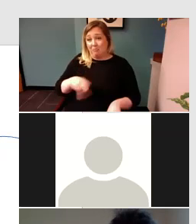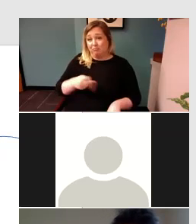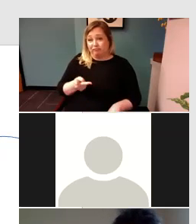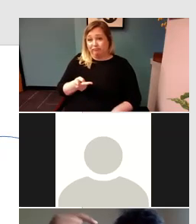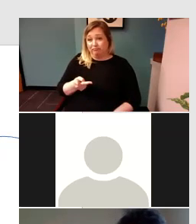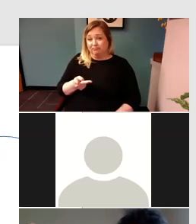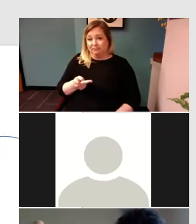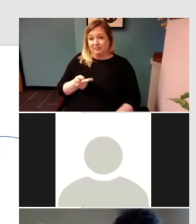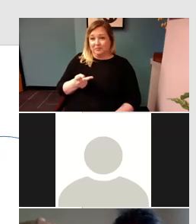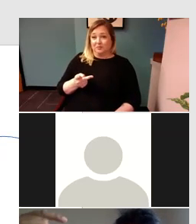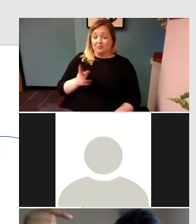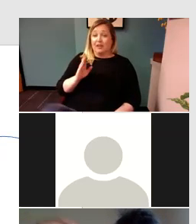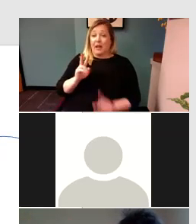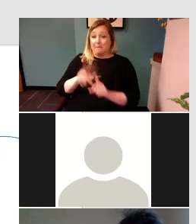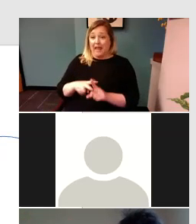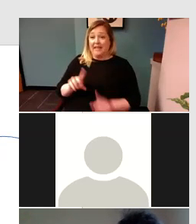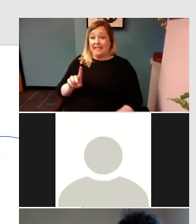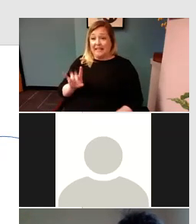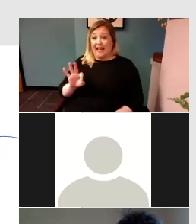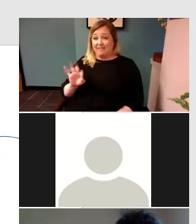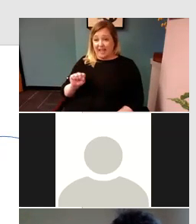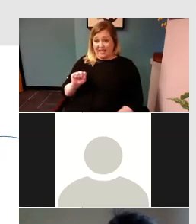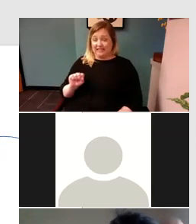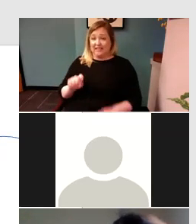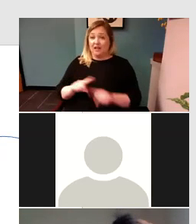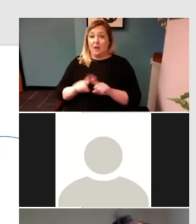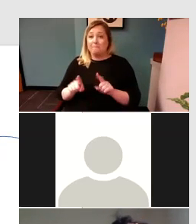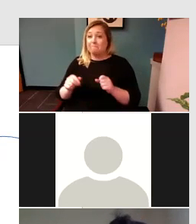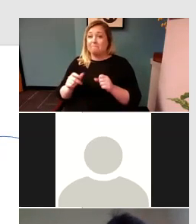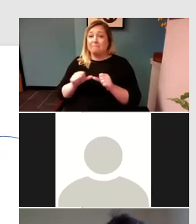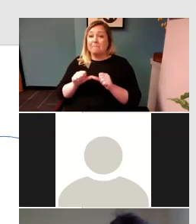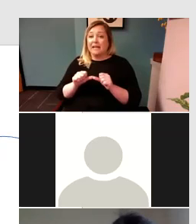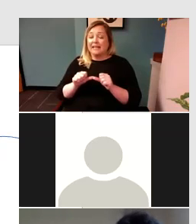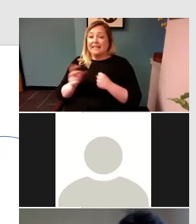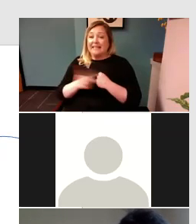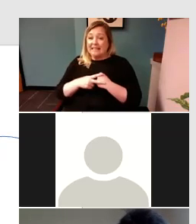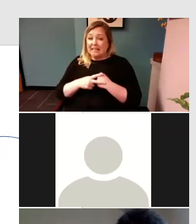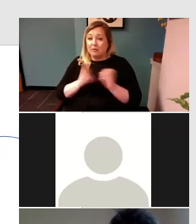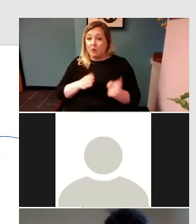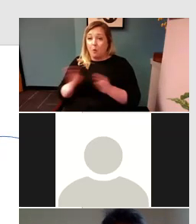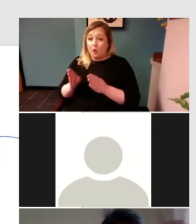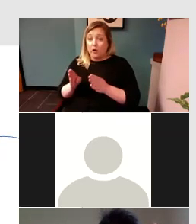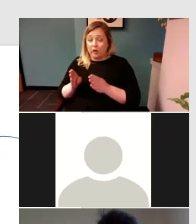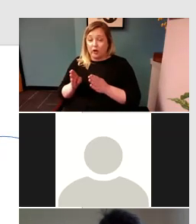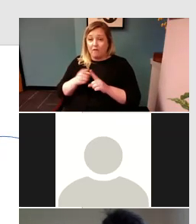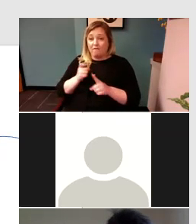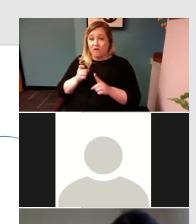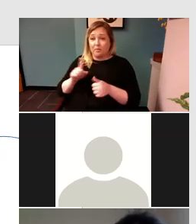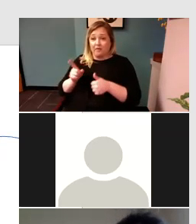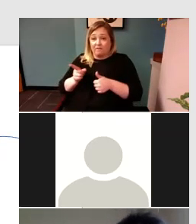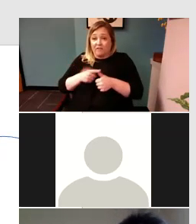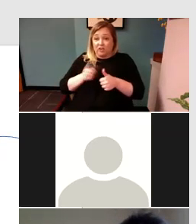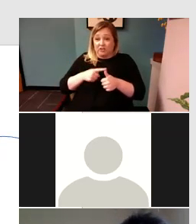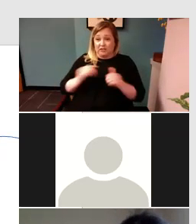we are going to maintain the order provided to us by the original graph. Okay, so now let's look at an example and then come back to this